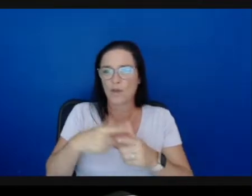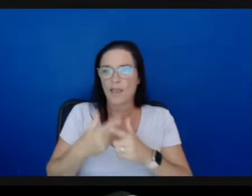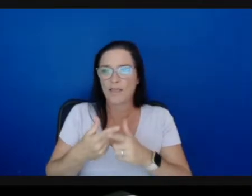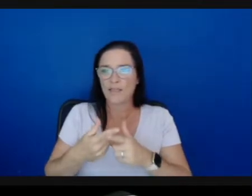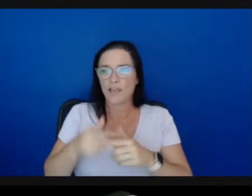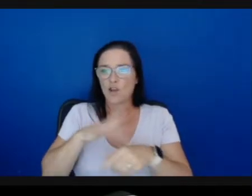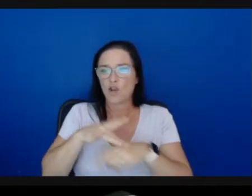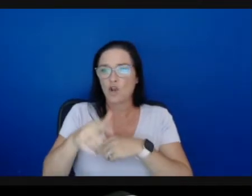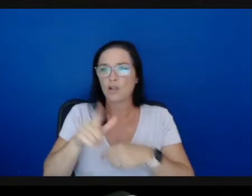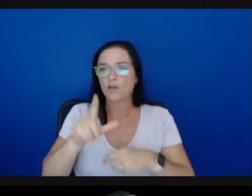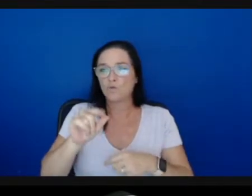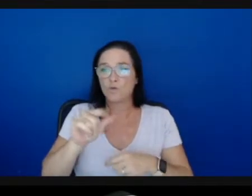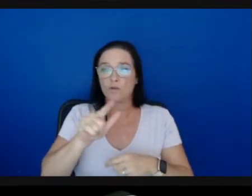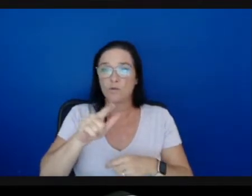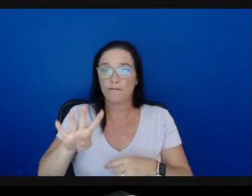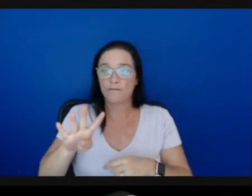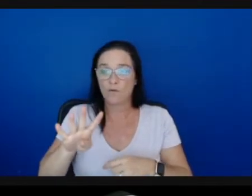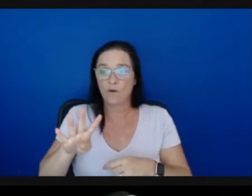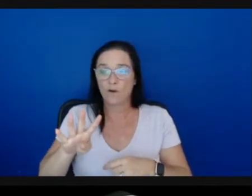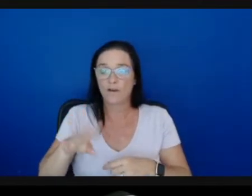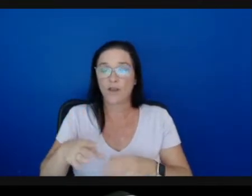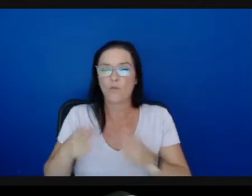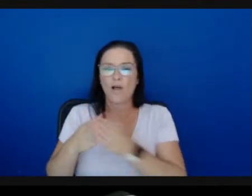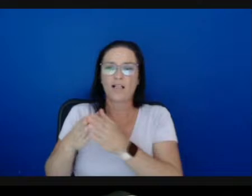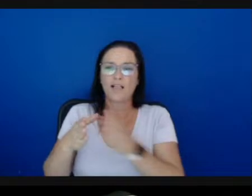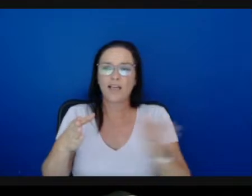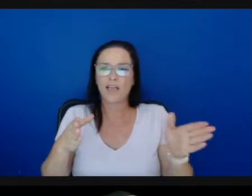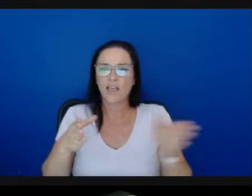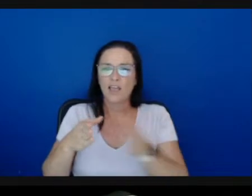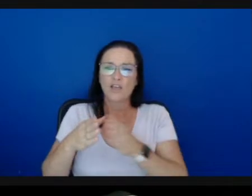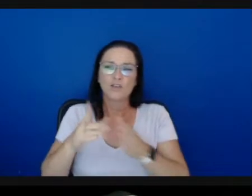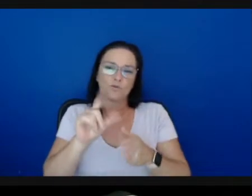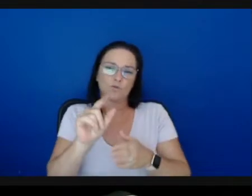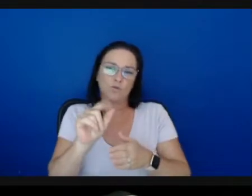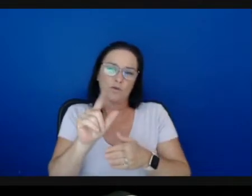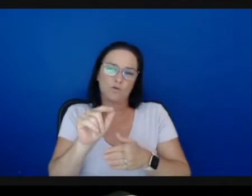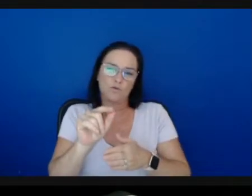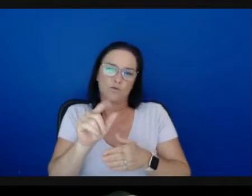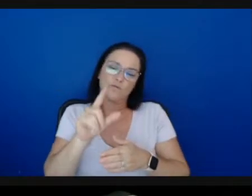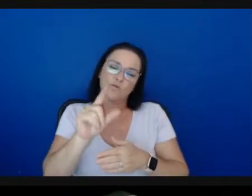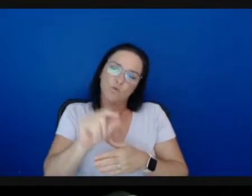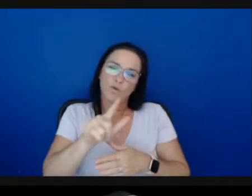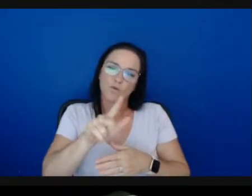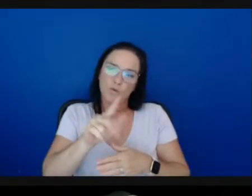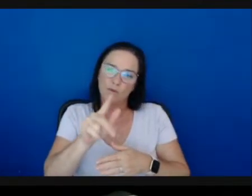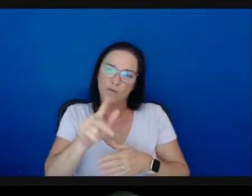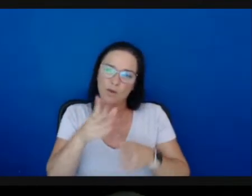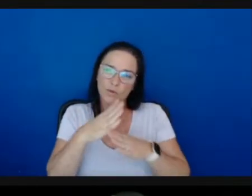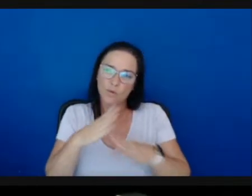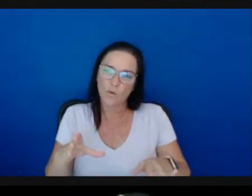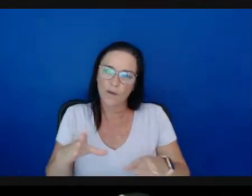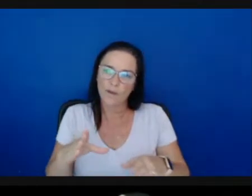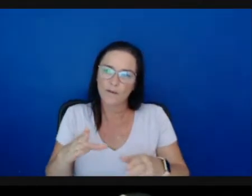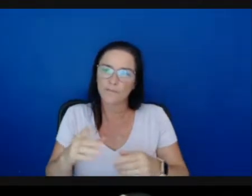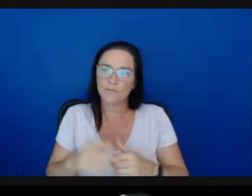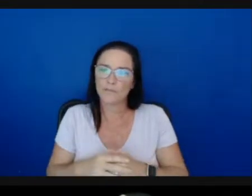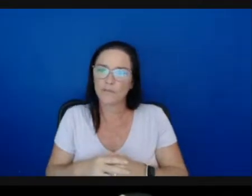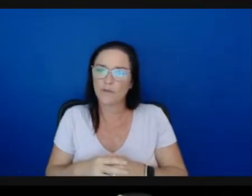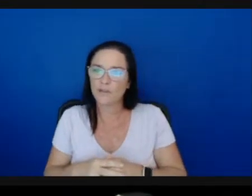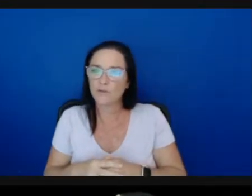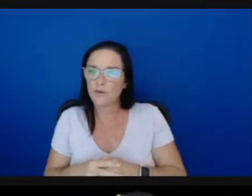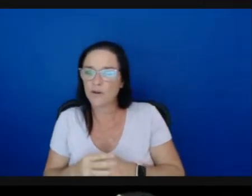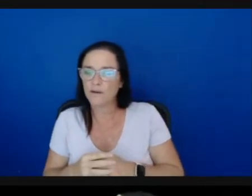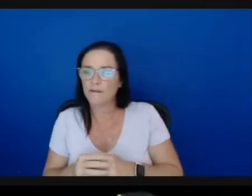2024, where all of 2023 as well was pretty quiet. And here we are, even more quiet than usual. And once again, perhaps the motion